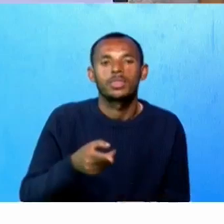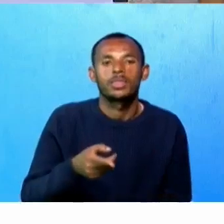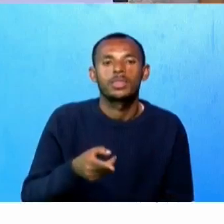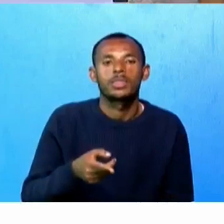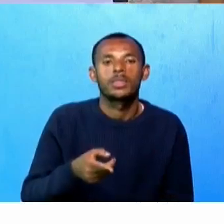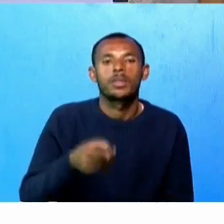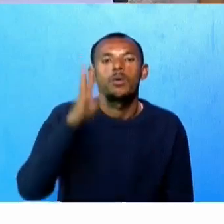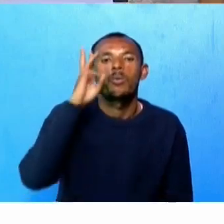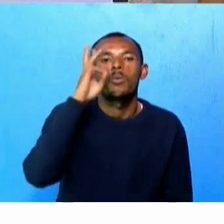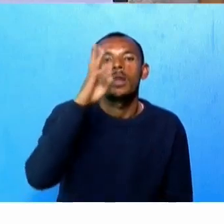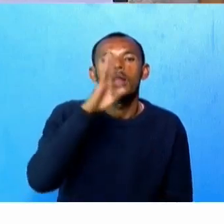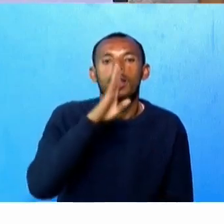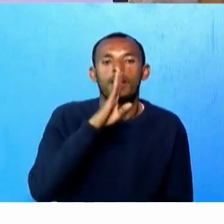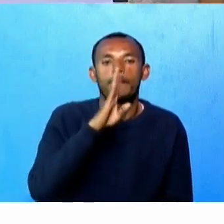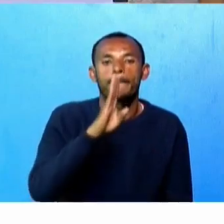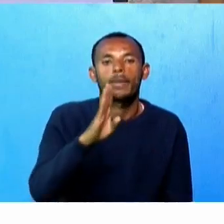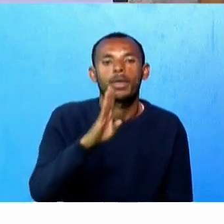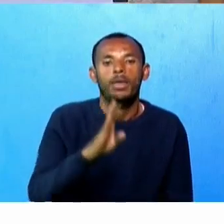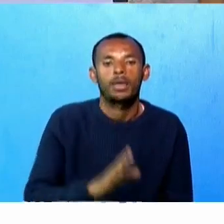will be